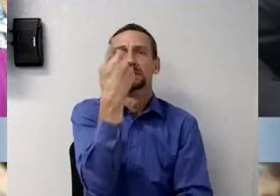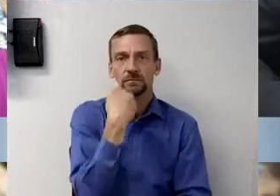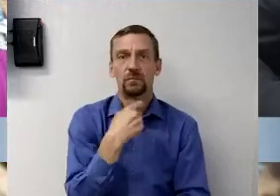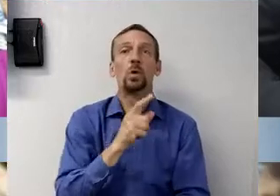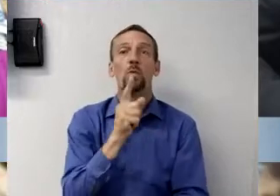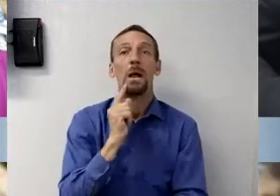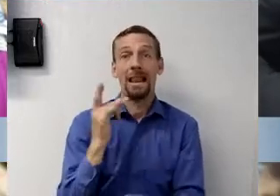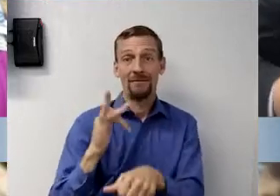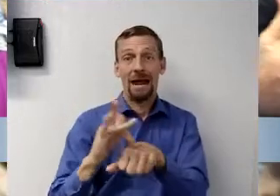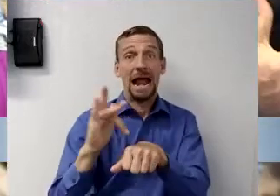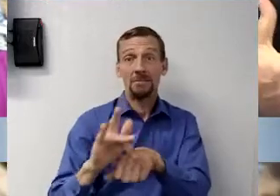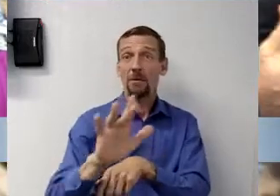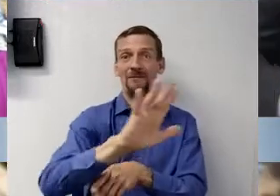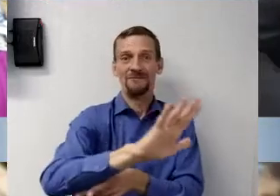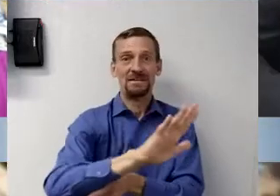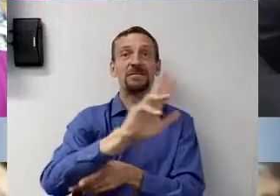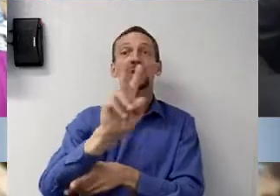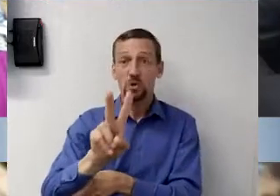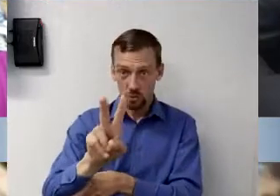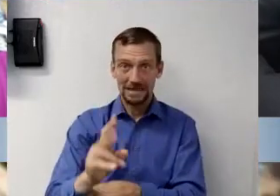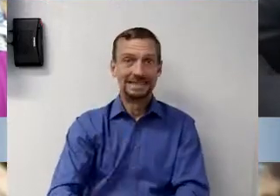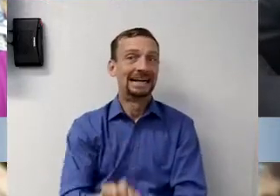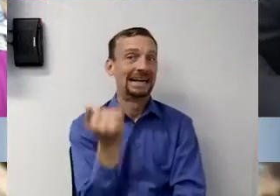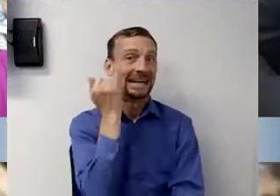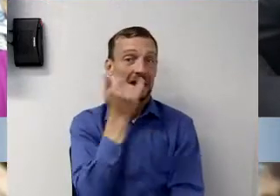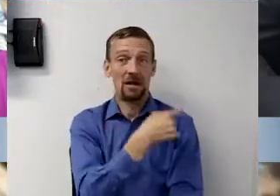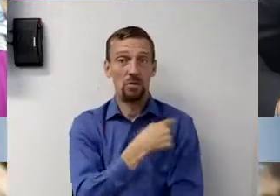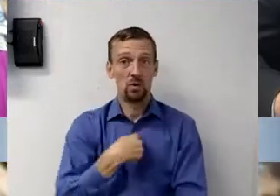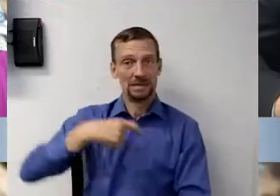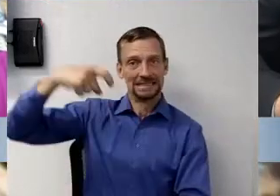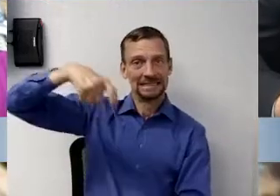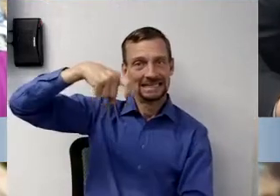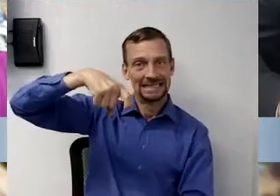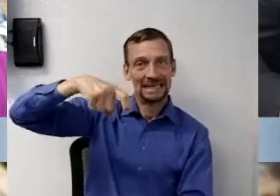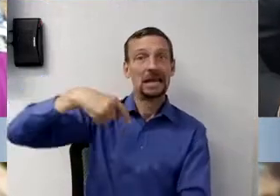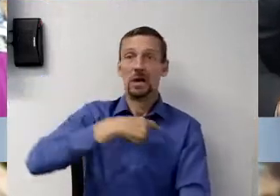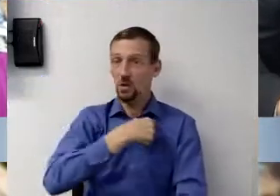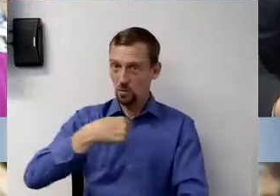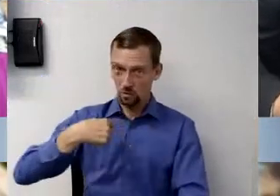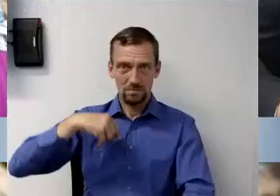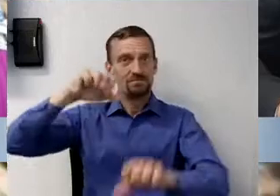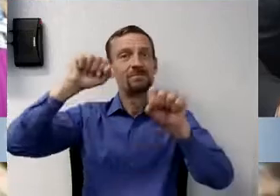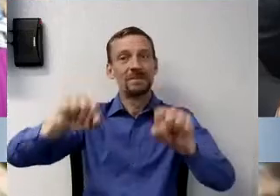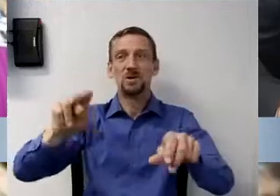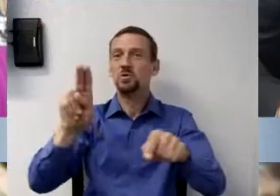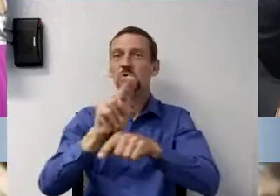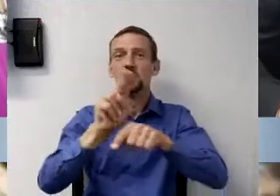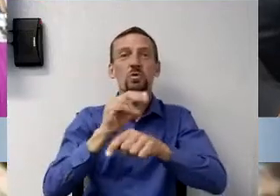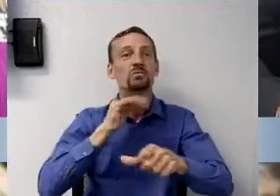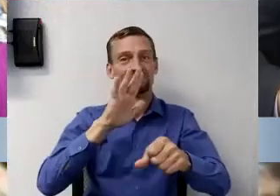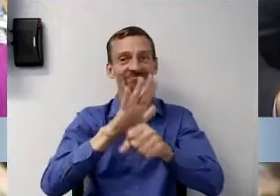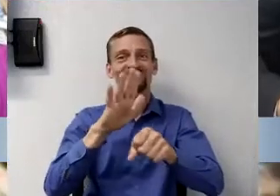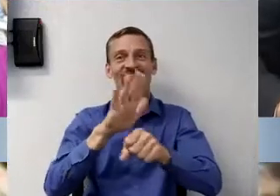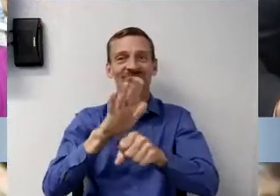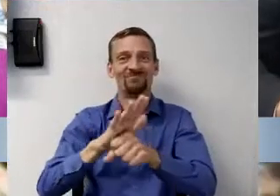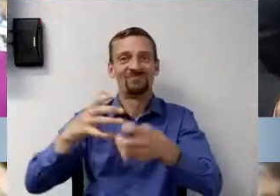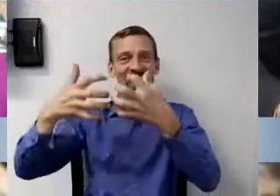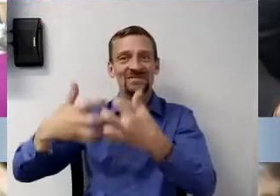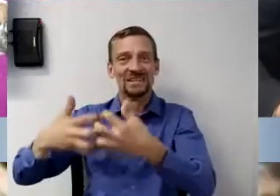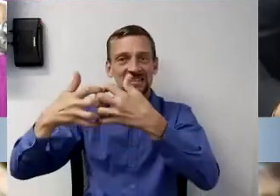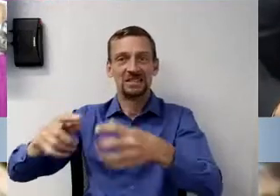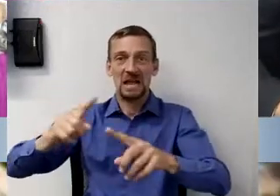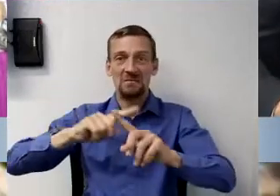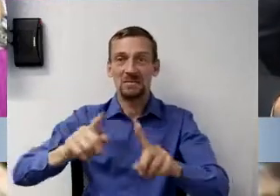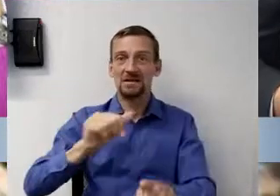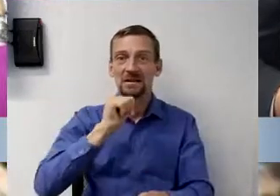open. So from a surge capacity standpoint, we're in pretty good shape. when it comes to ventilators, not such